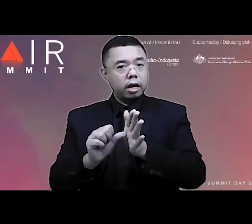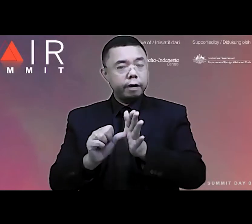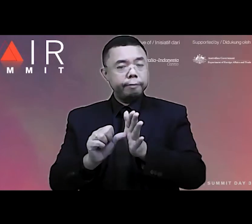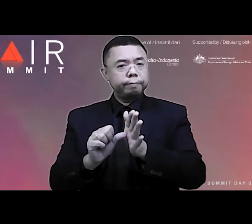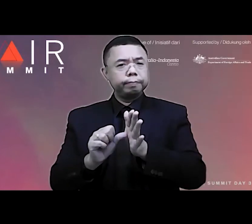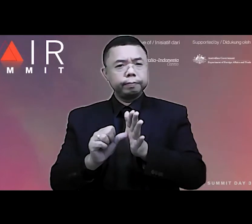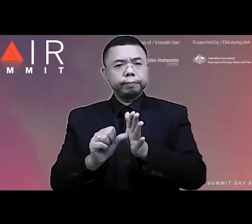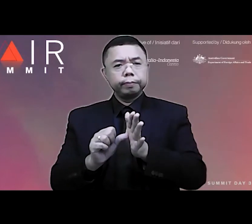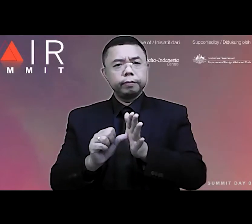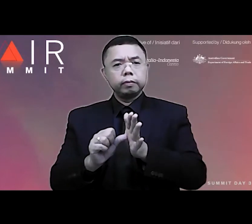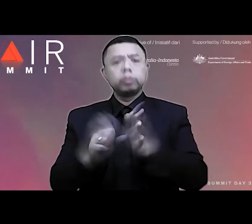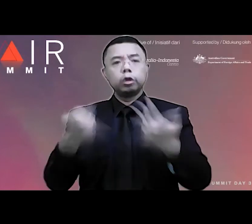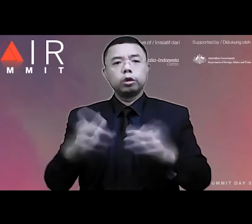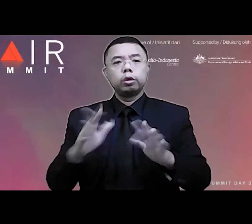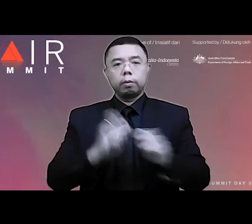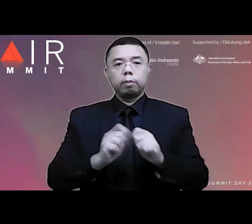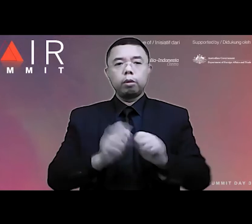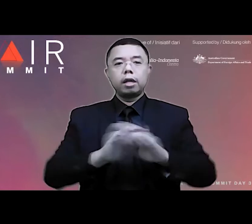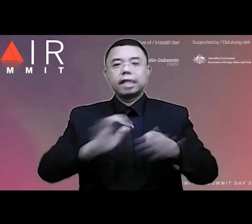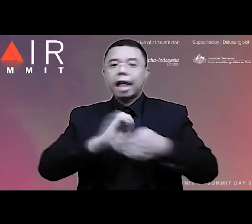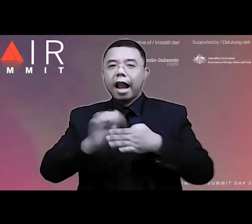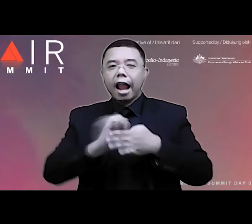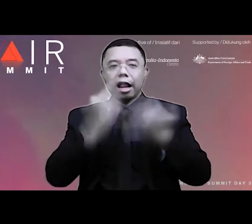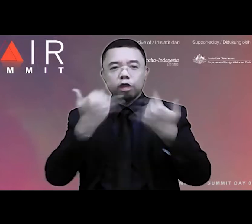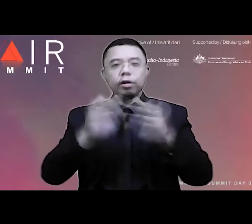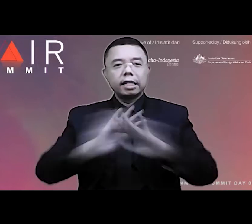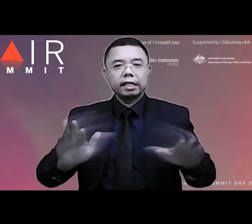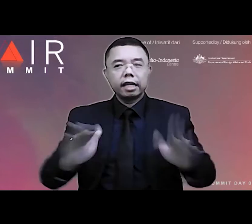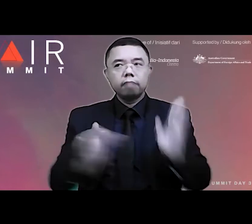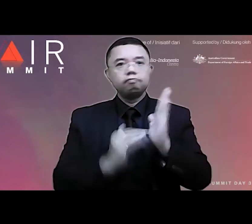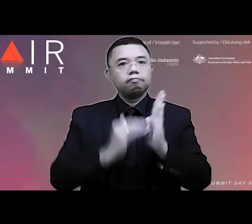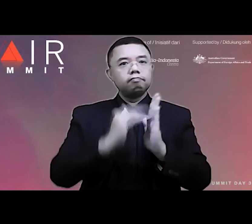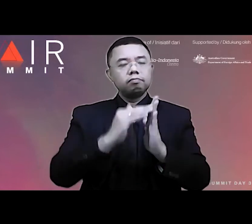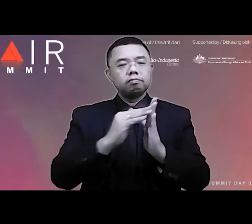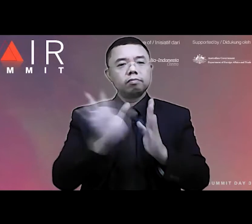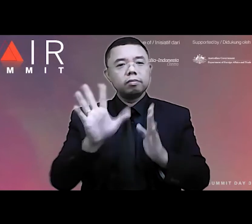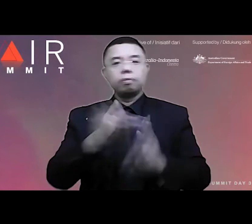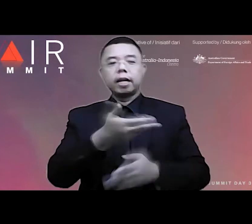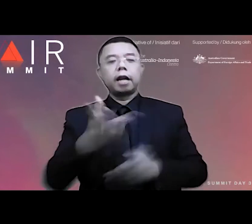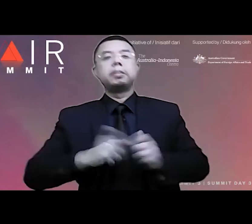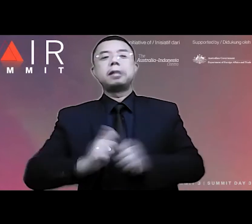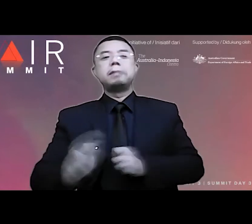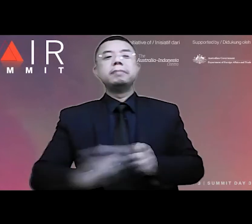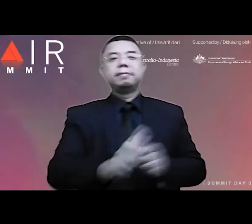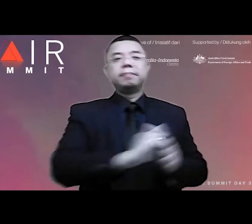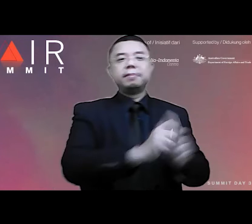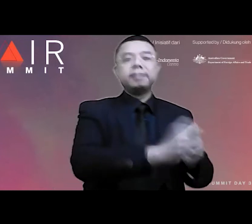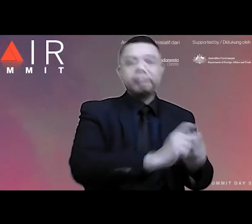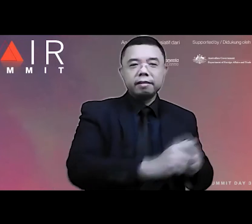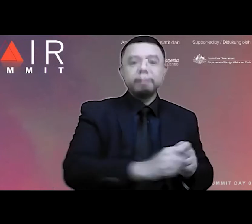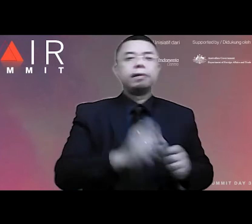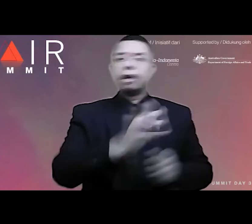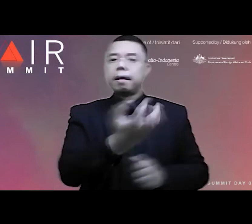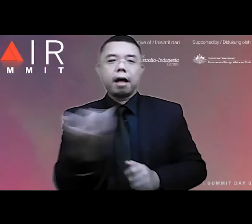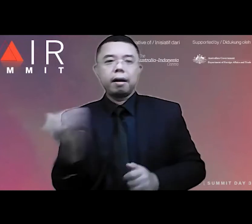also increasing their purchasing power of the workers and creating employment